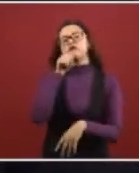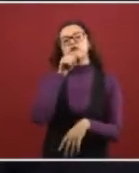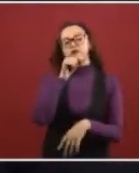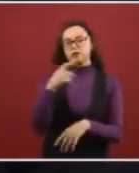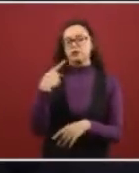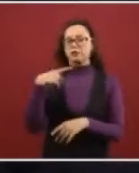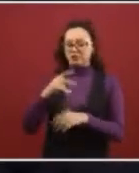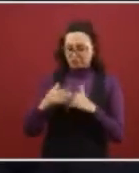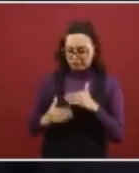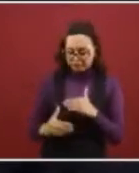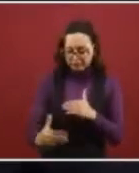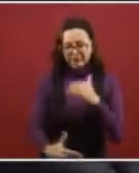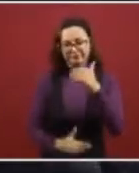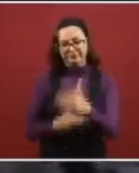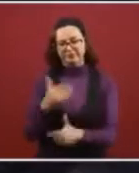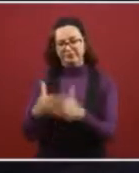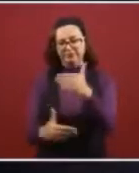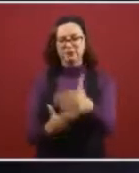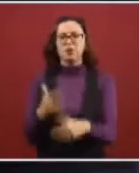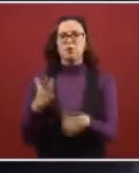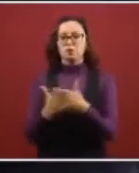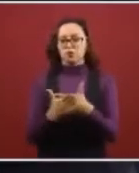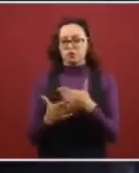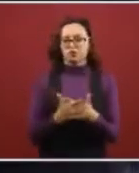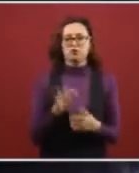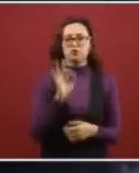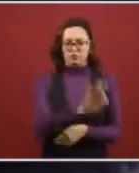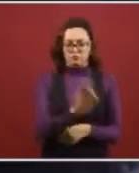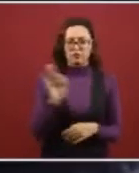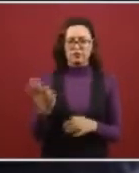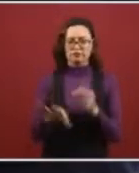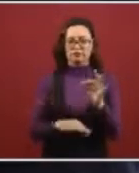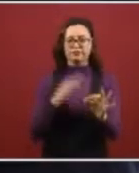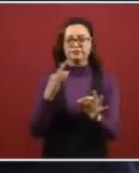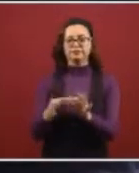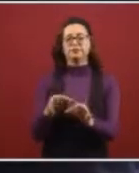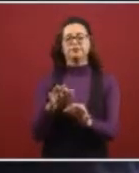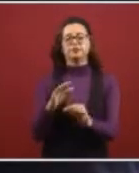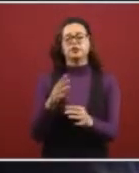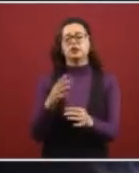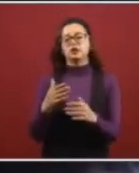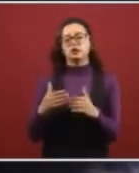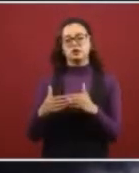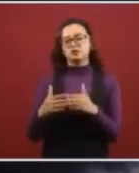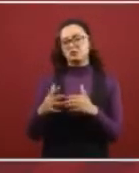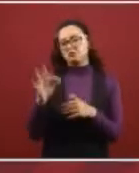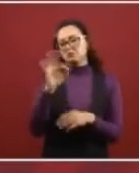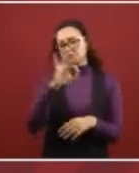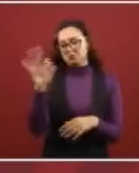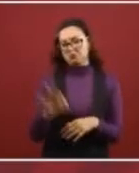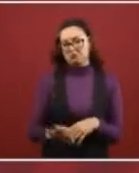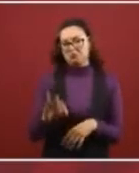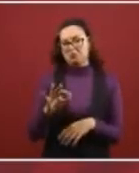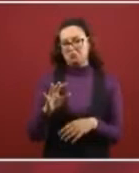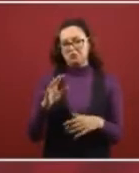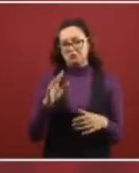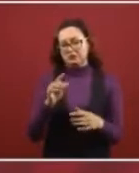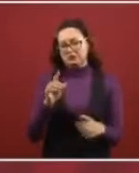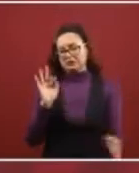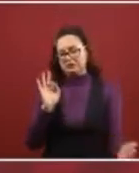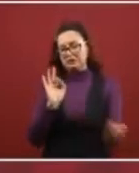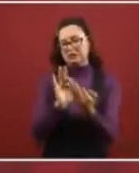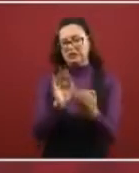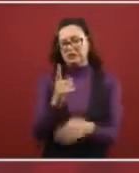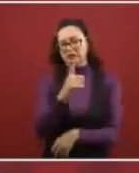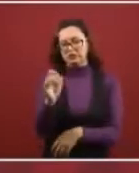entry, but we're in the process of getting to those so that it can be finally concluded